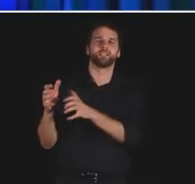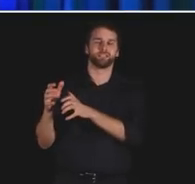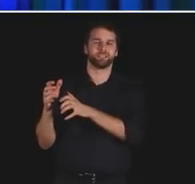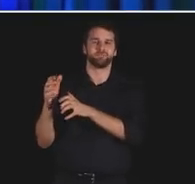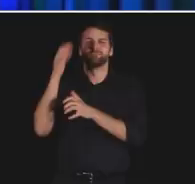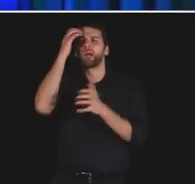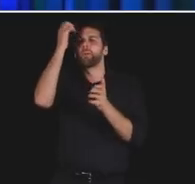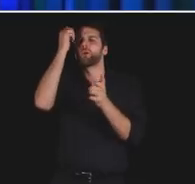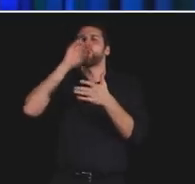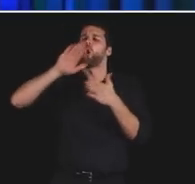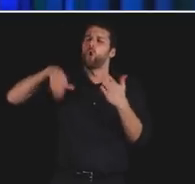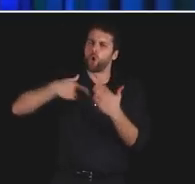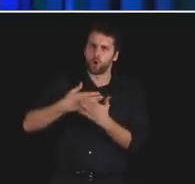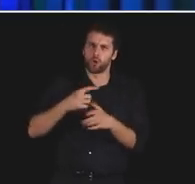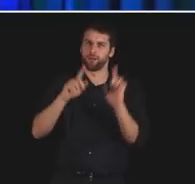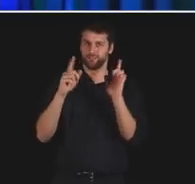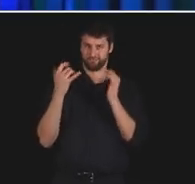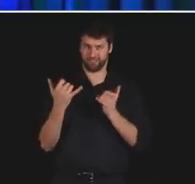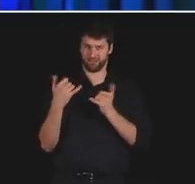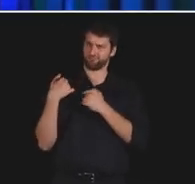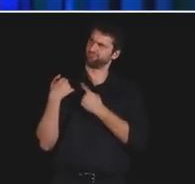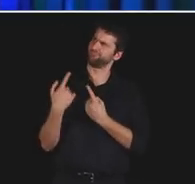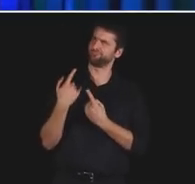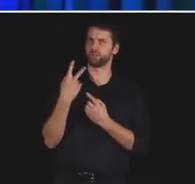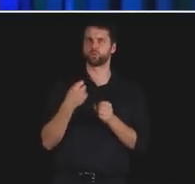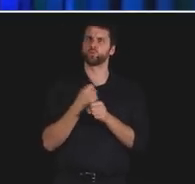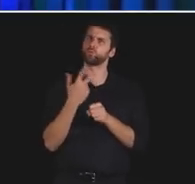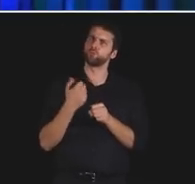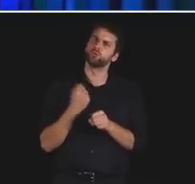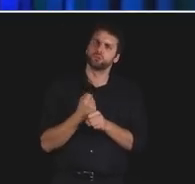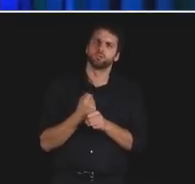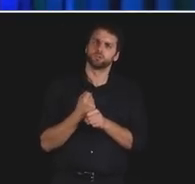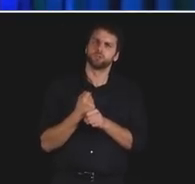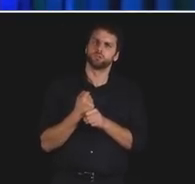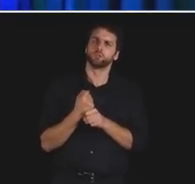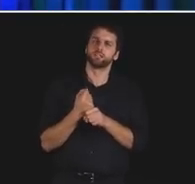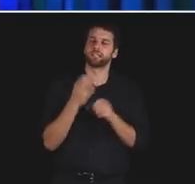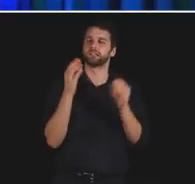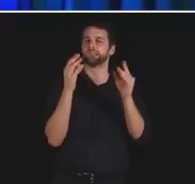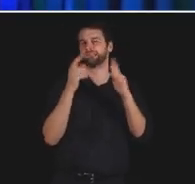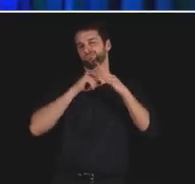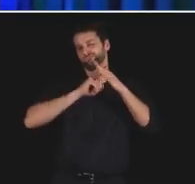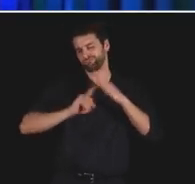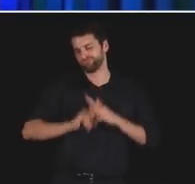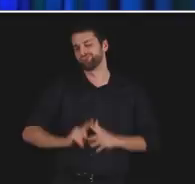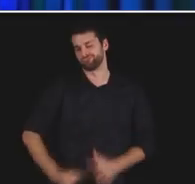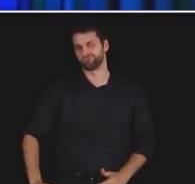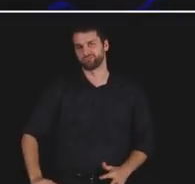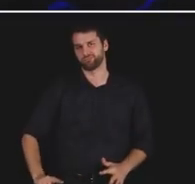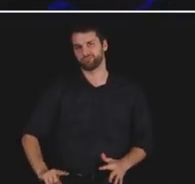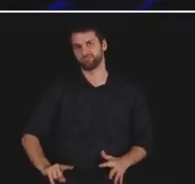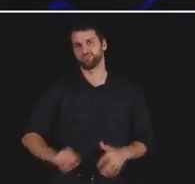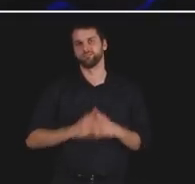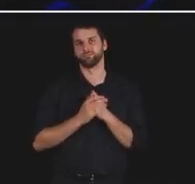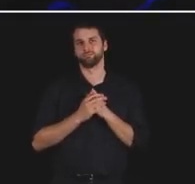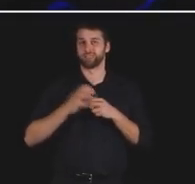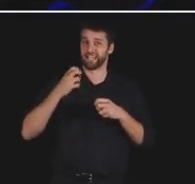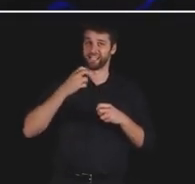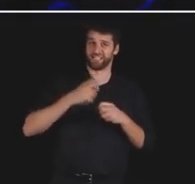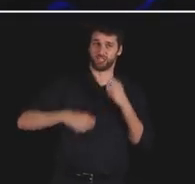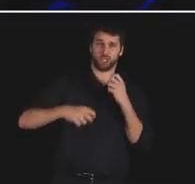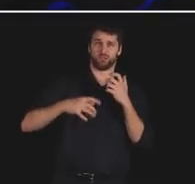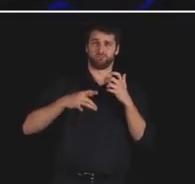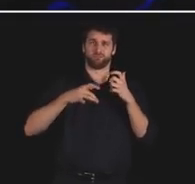honest, some of the more obscure ones have already started to evaporate. It's kind of hard to keep your Chimaopteras and Aramomalas and